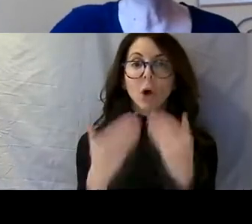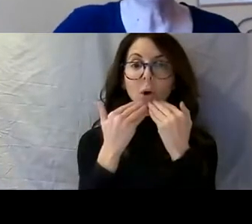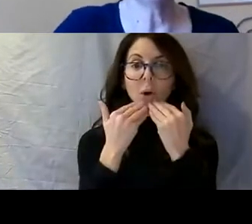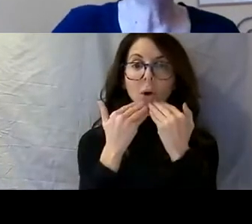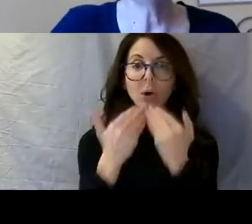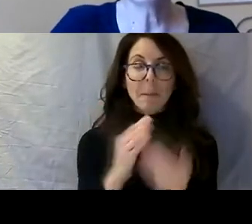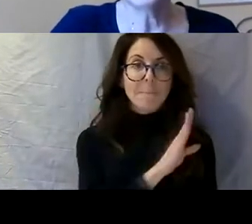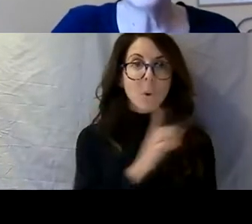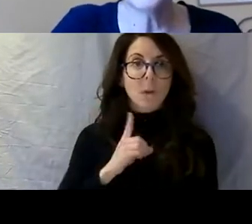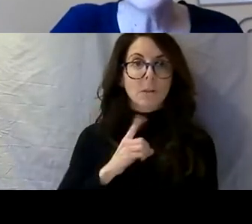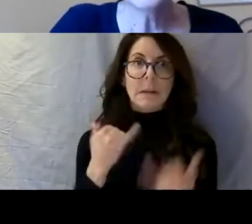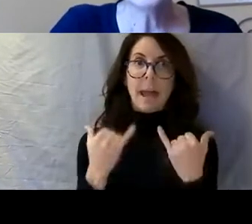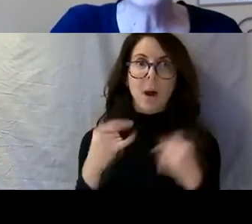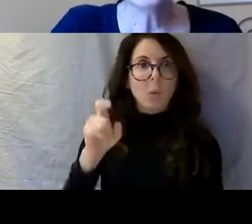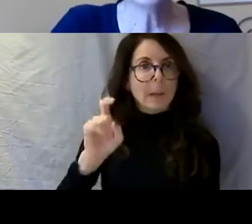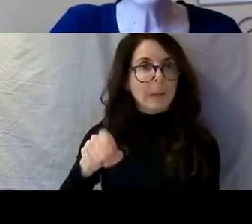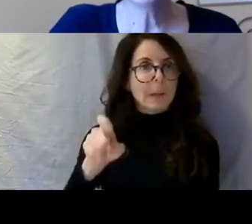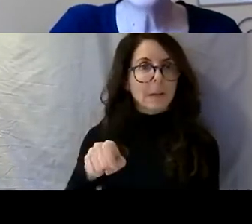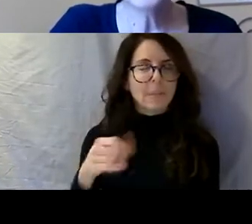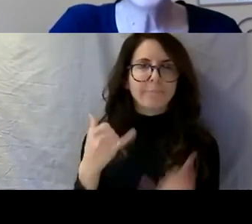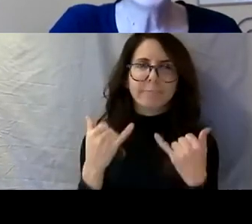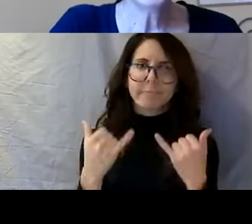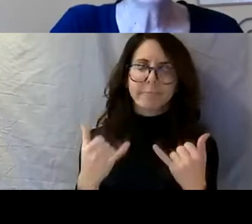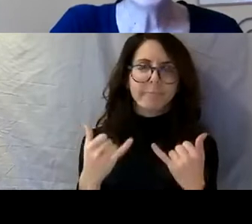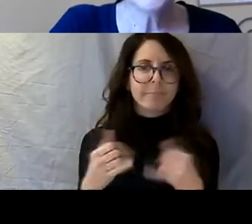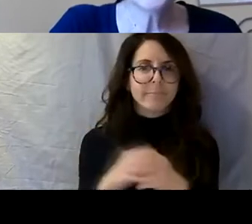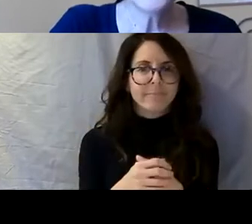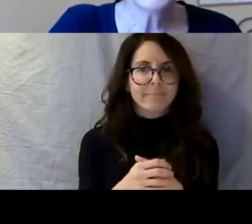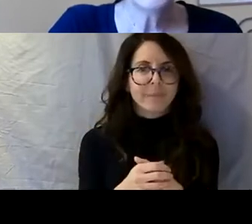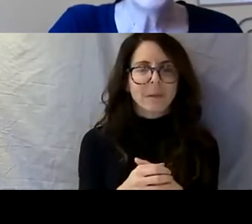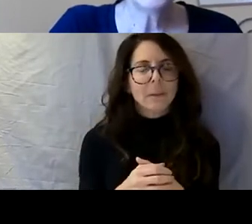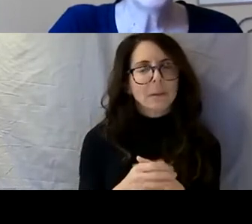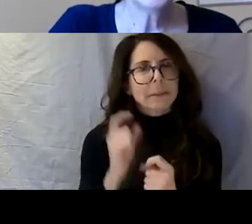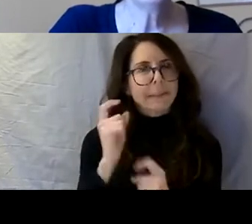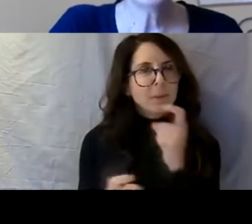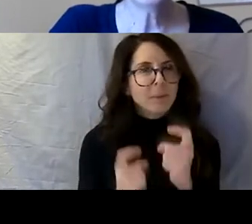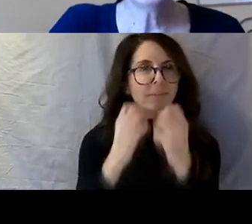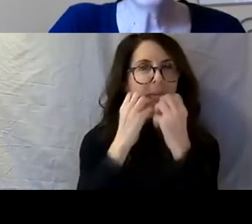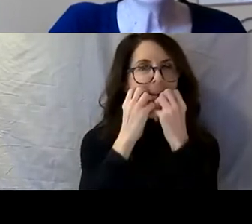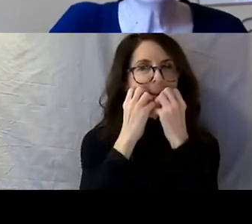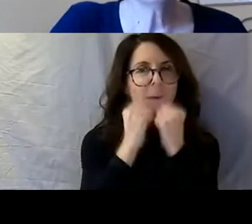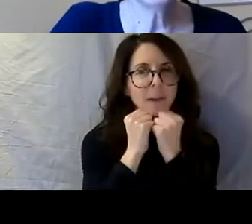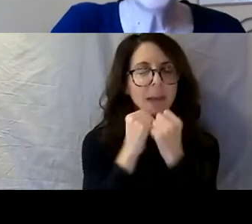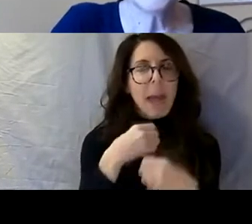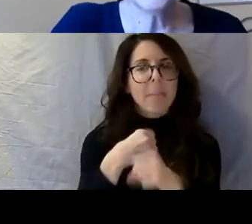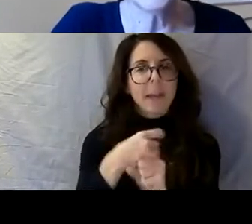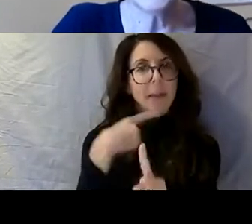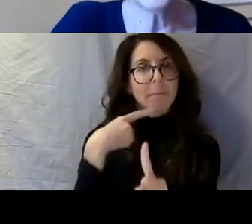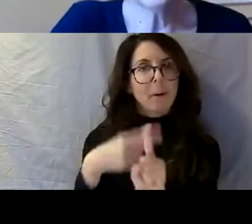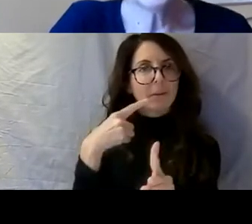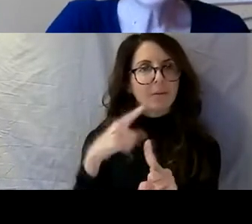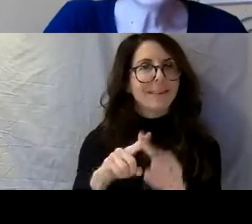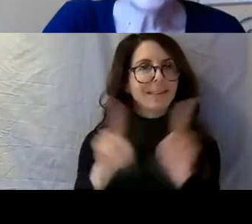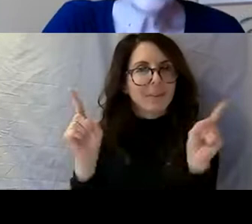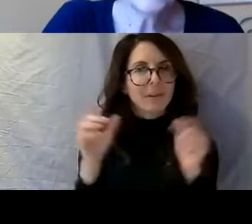needed now more than ever, contributing, caring, and making a positive difference. And thinking